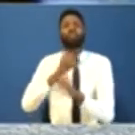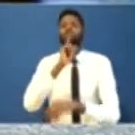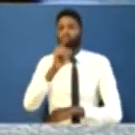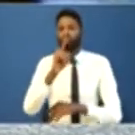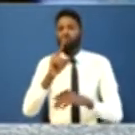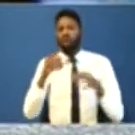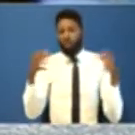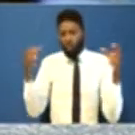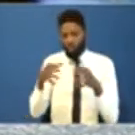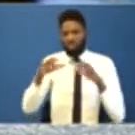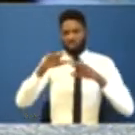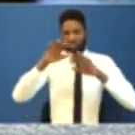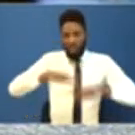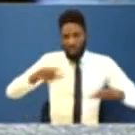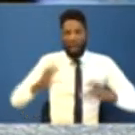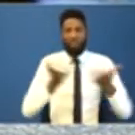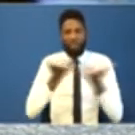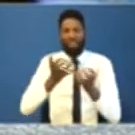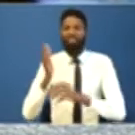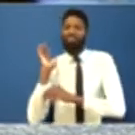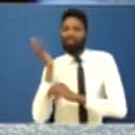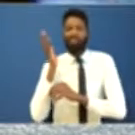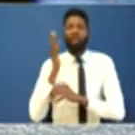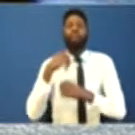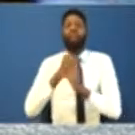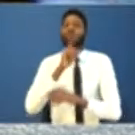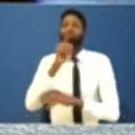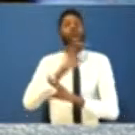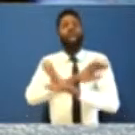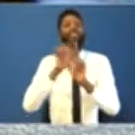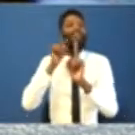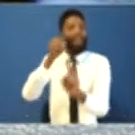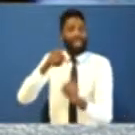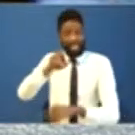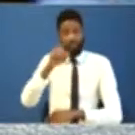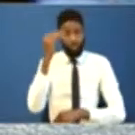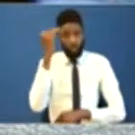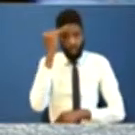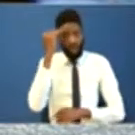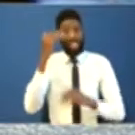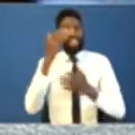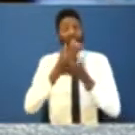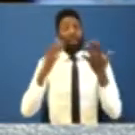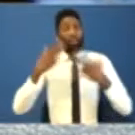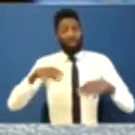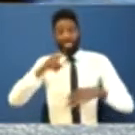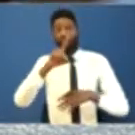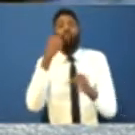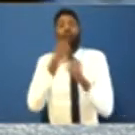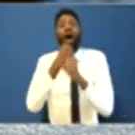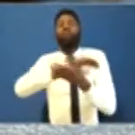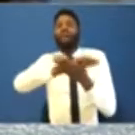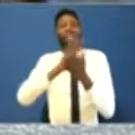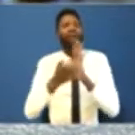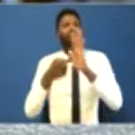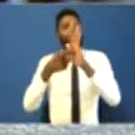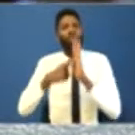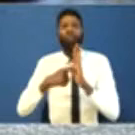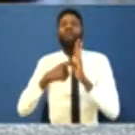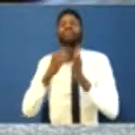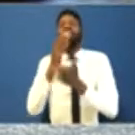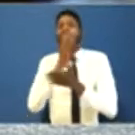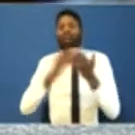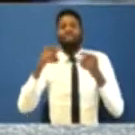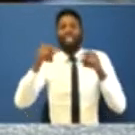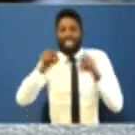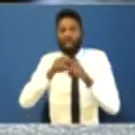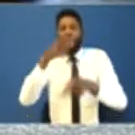hawkers are not harassed and you know that some hawkers operate without the necessary requirements some dodge you